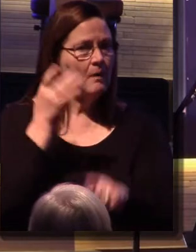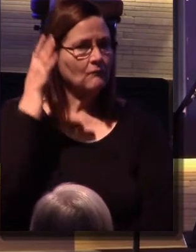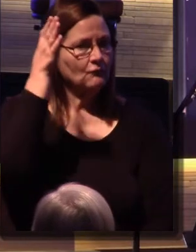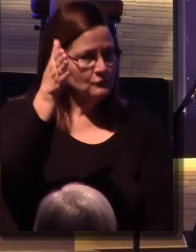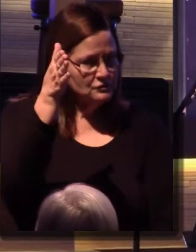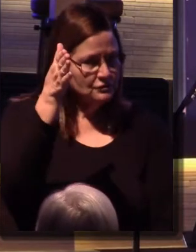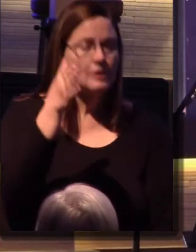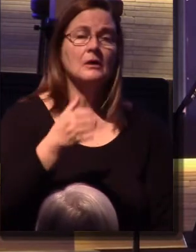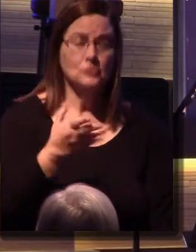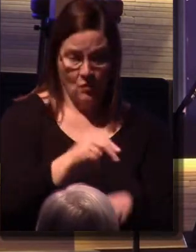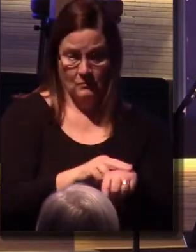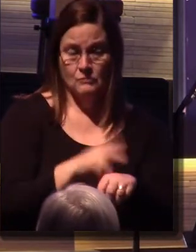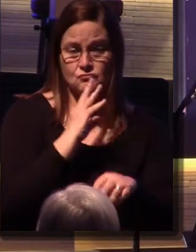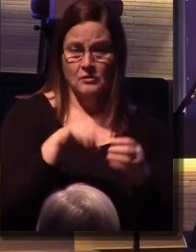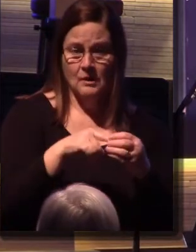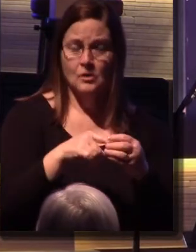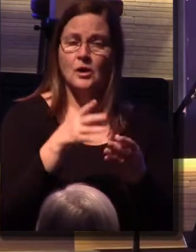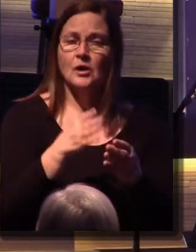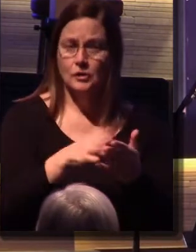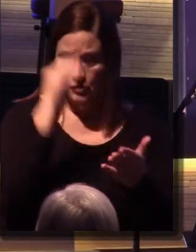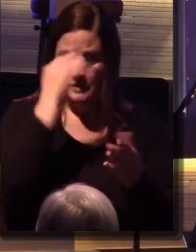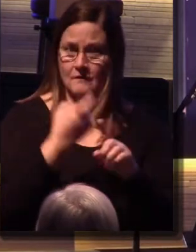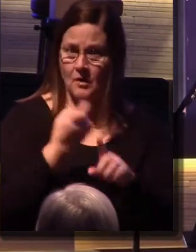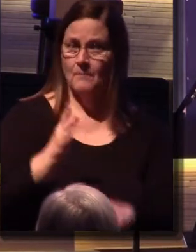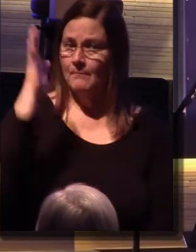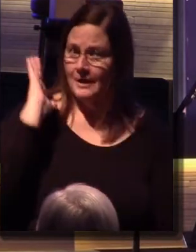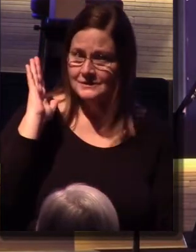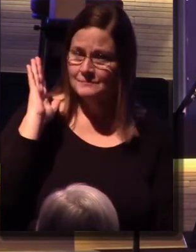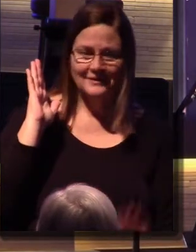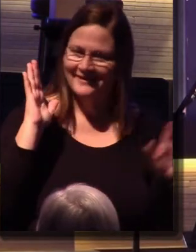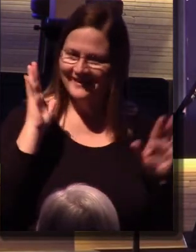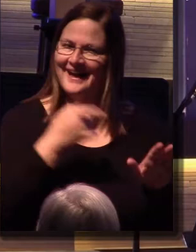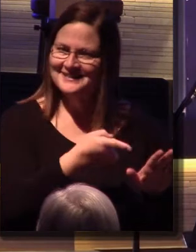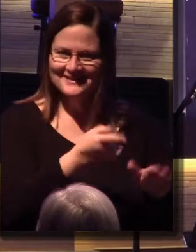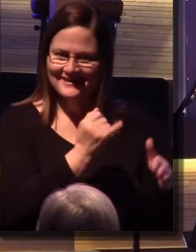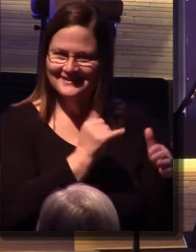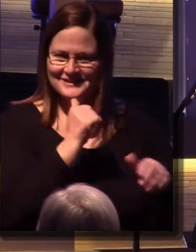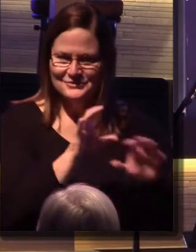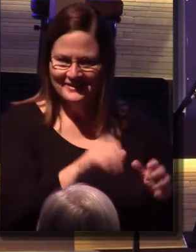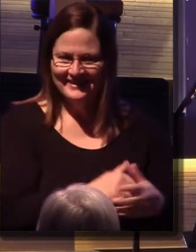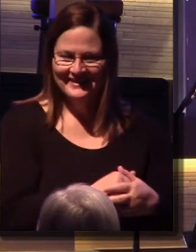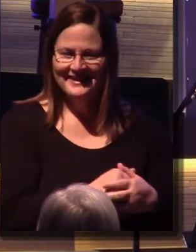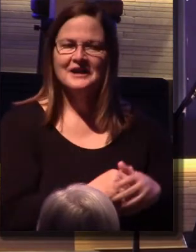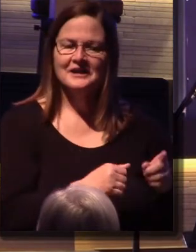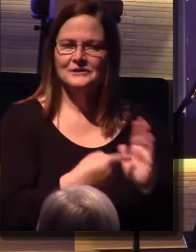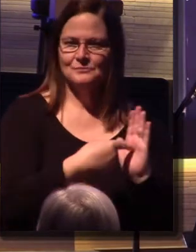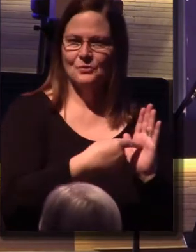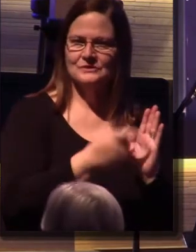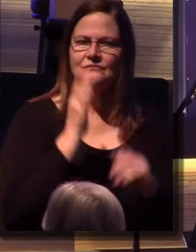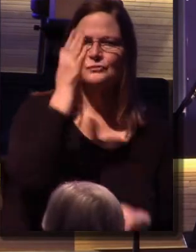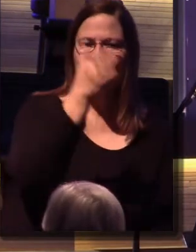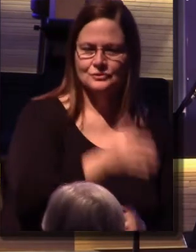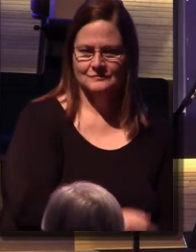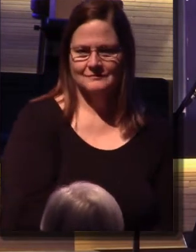from the future. We normally talk about learning from the past, right? But that's not what Isaiah is going to do in this text. He is going to be